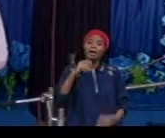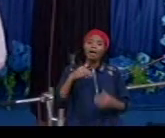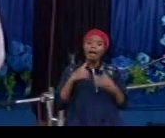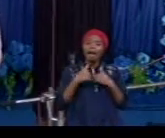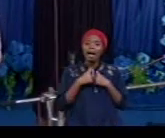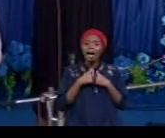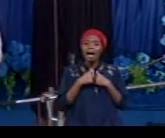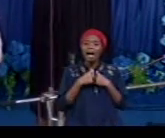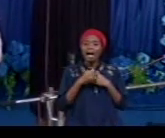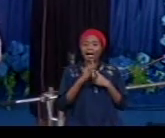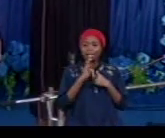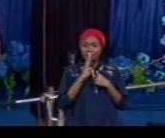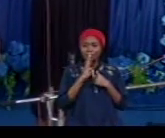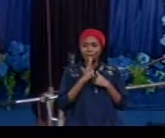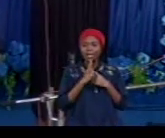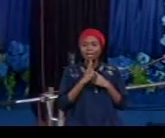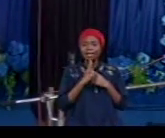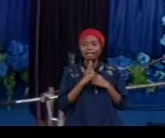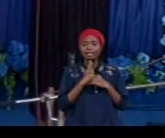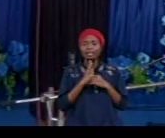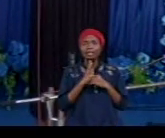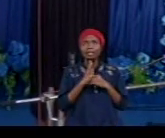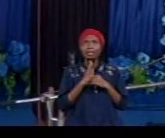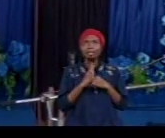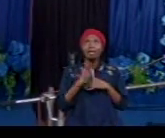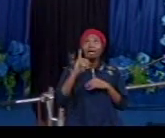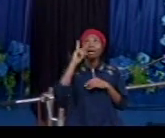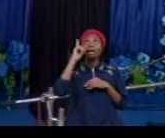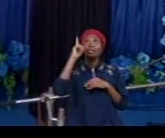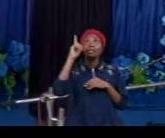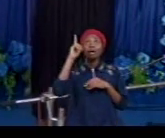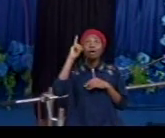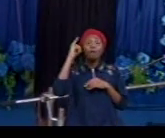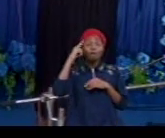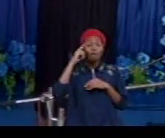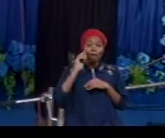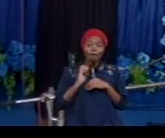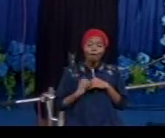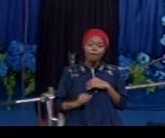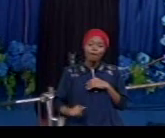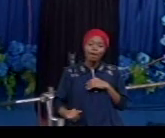Thou hast been, Thou